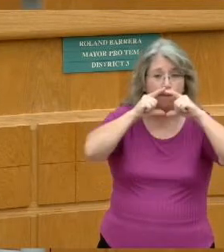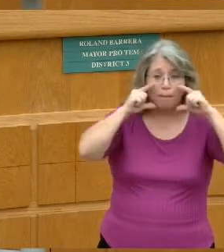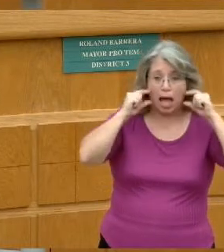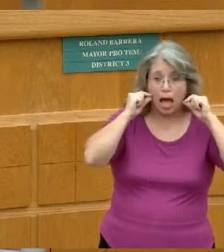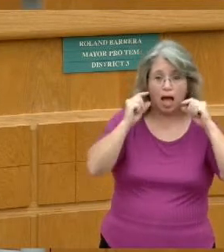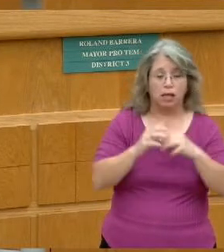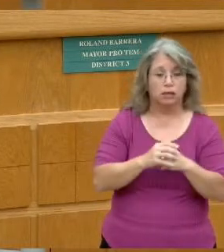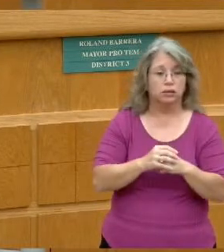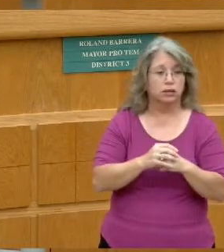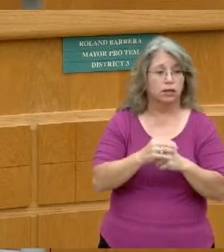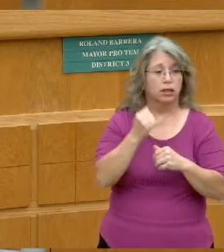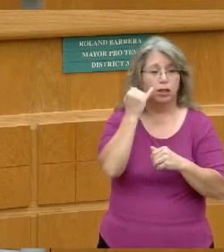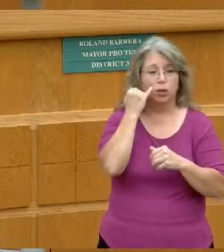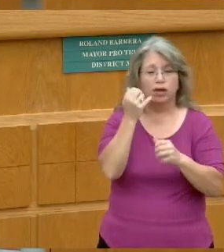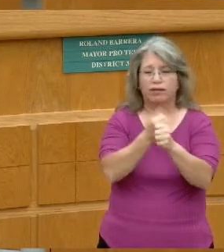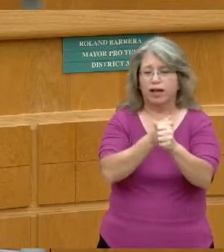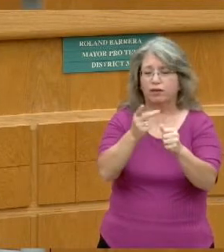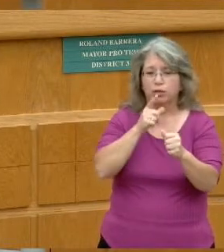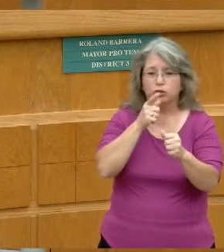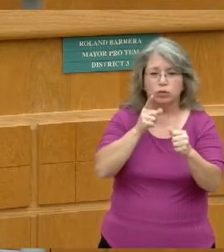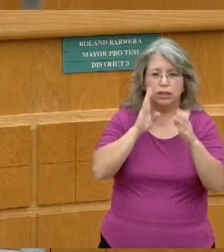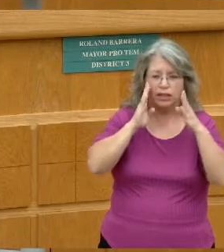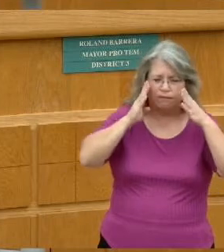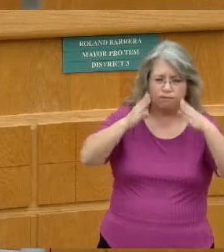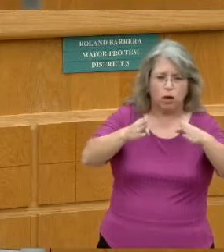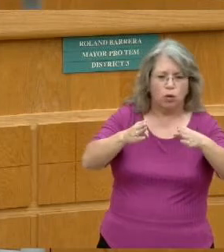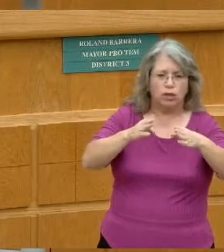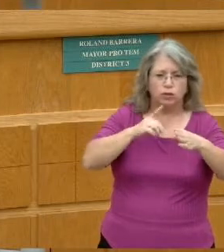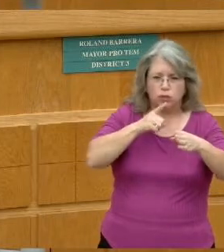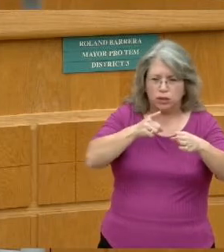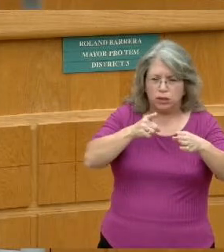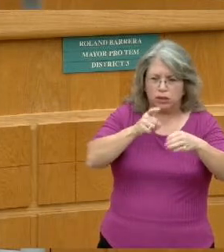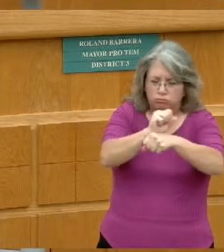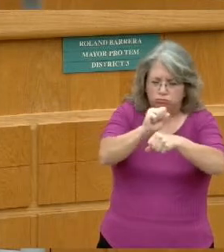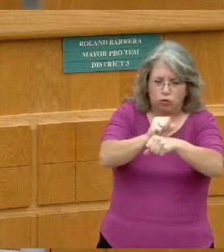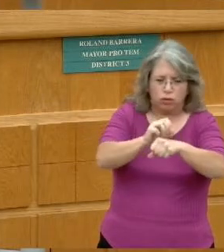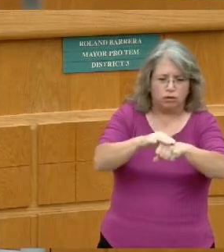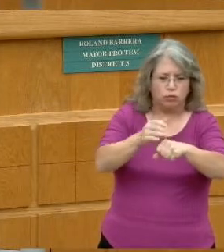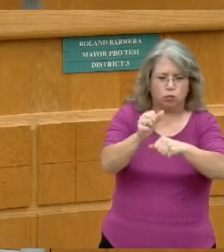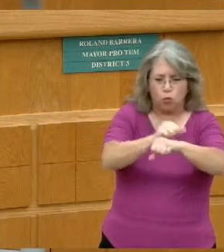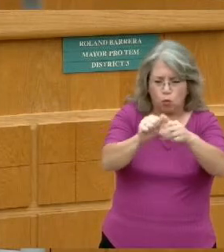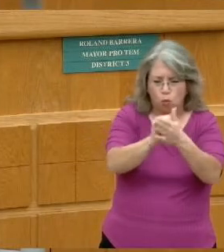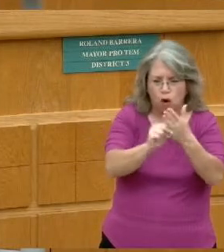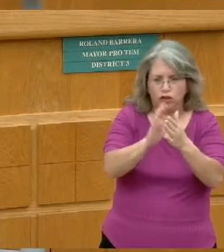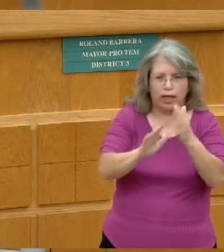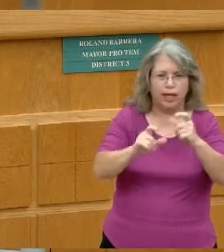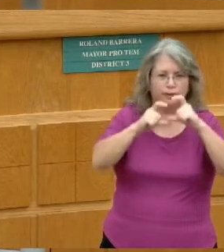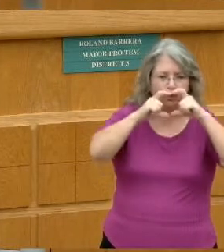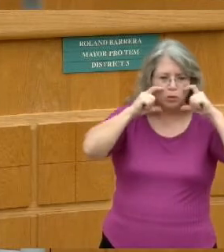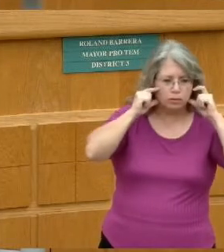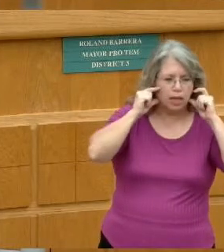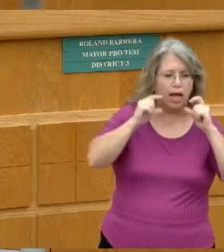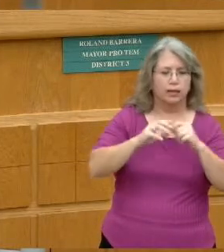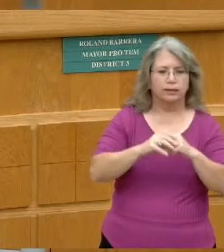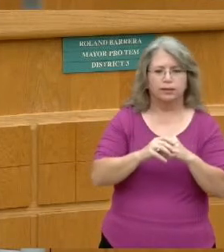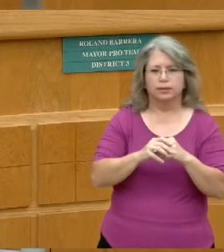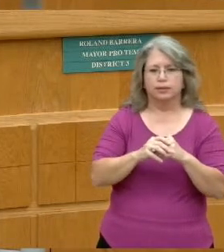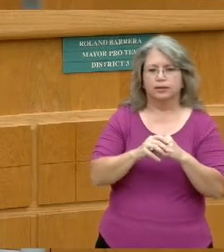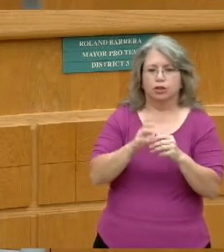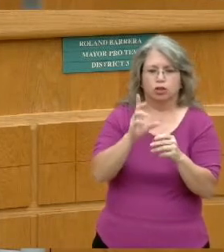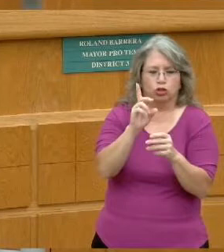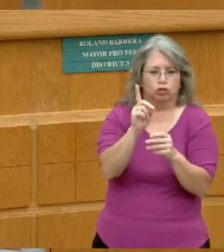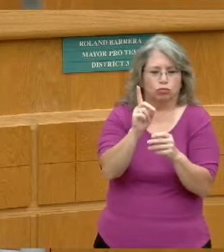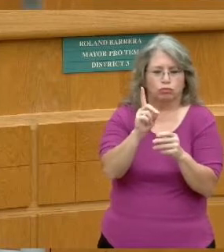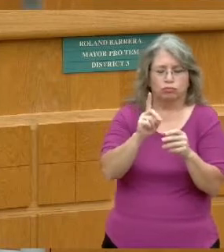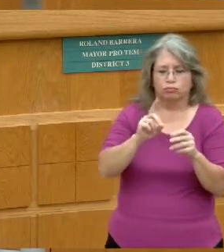we do everything we can to try to stop transmitting COVID-19? It's not quite putting a bubble around each of us, but it's sort of like